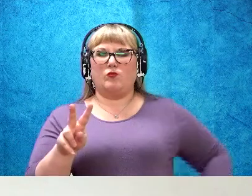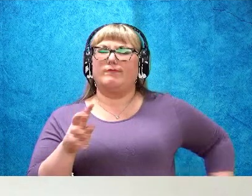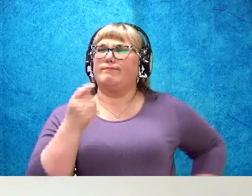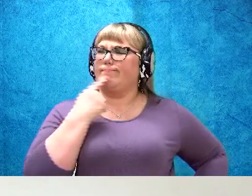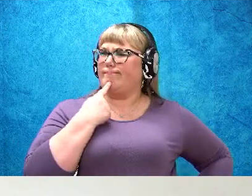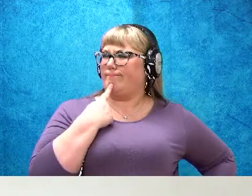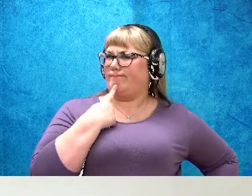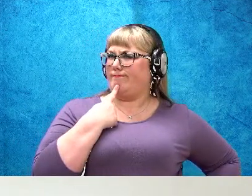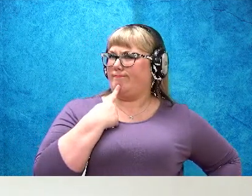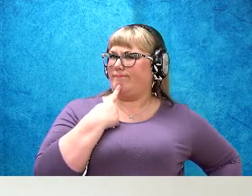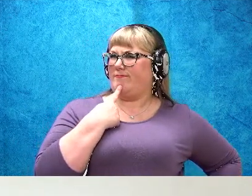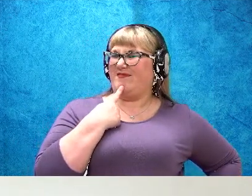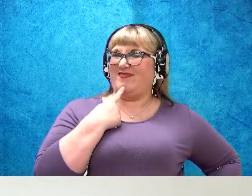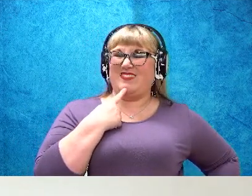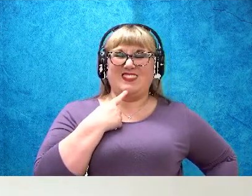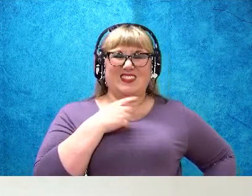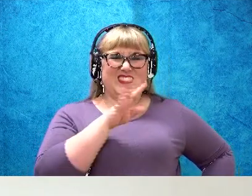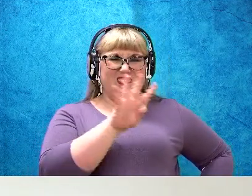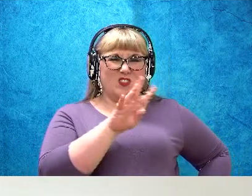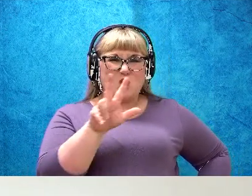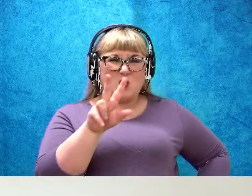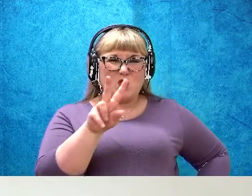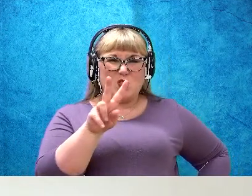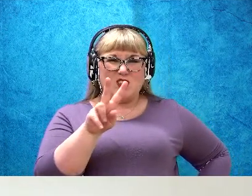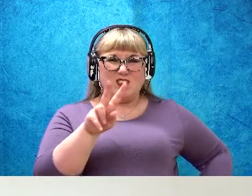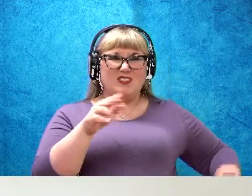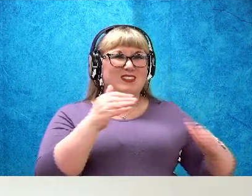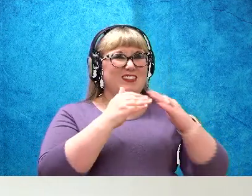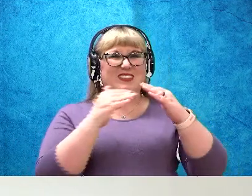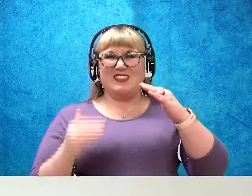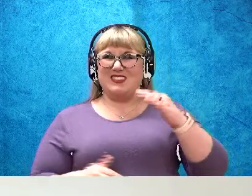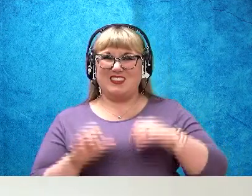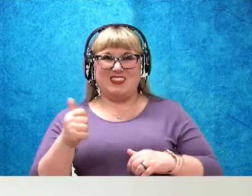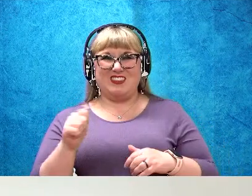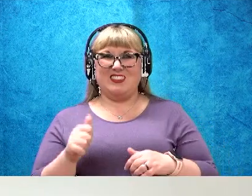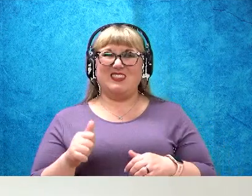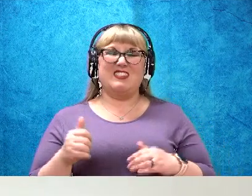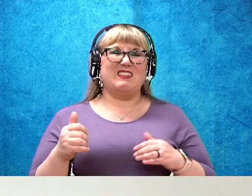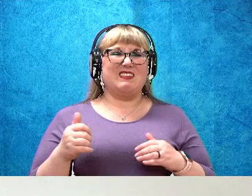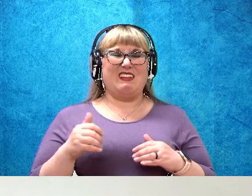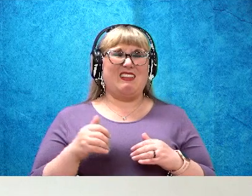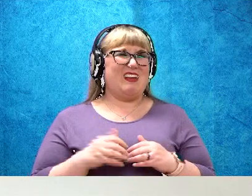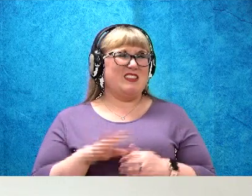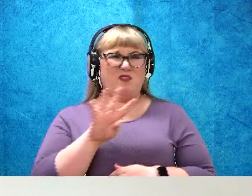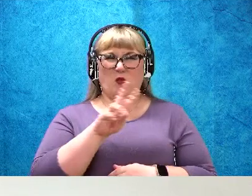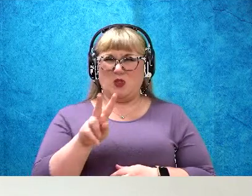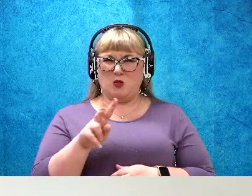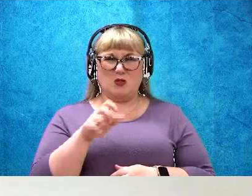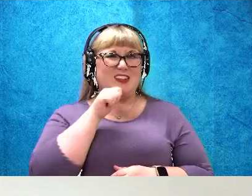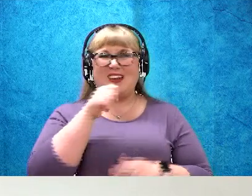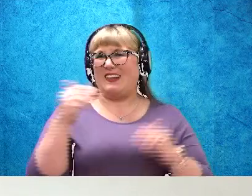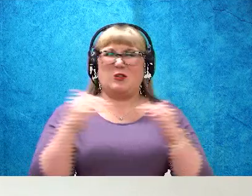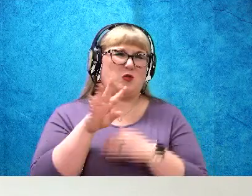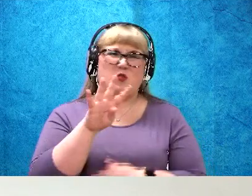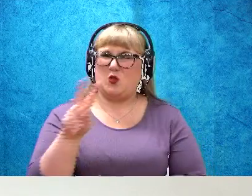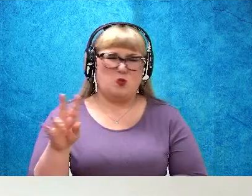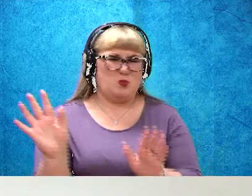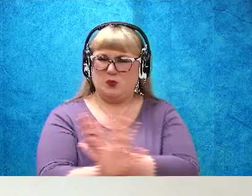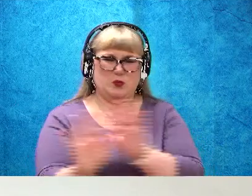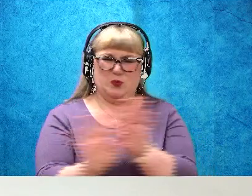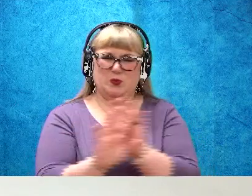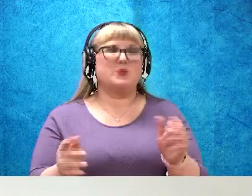10 less than 42 is definitely not 42. So let's take a look at B.